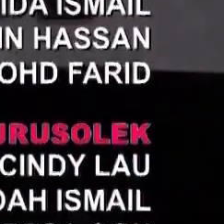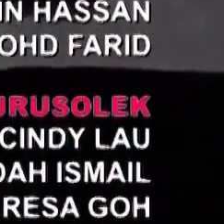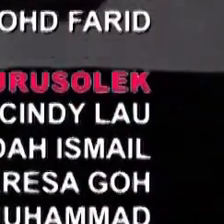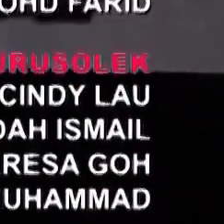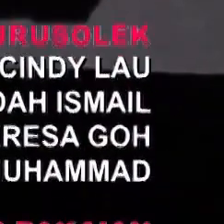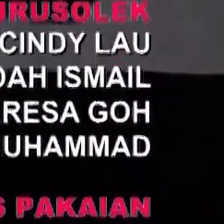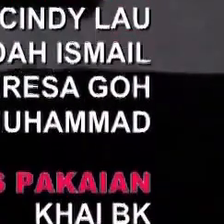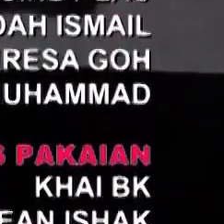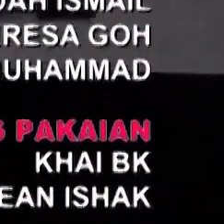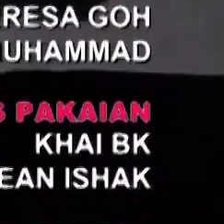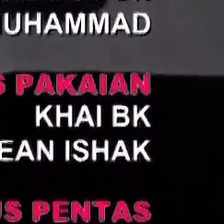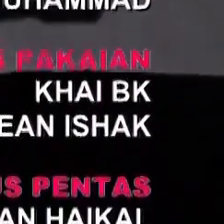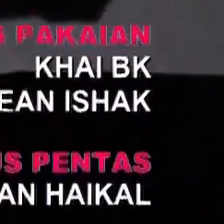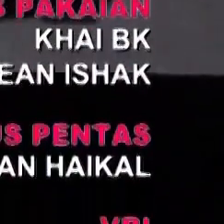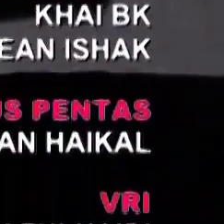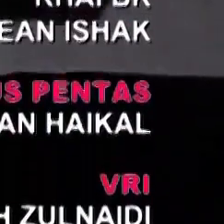Wow, it's a